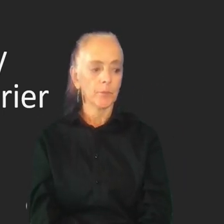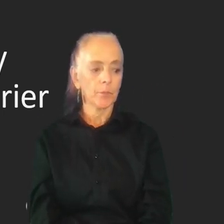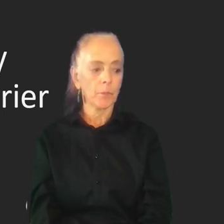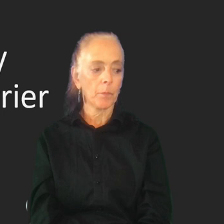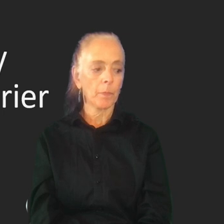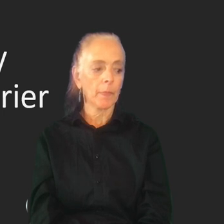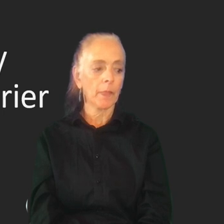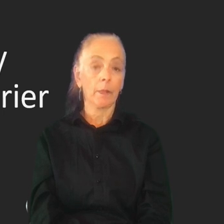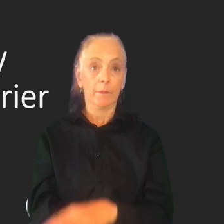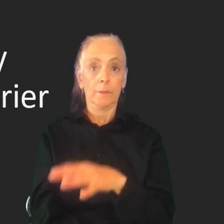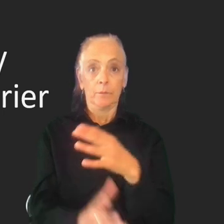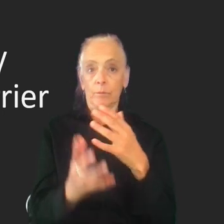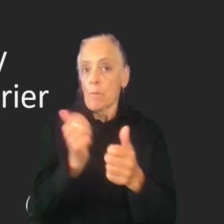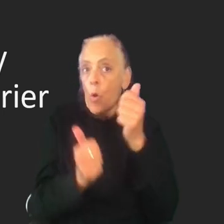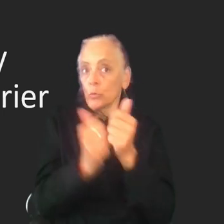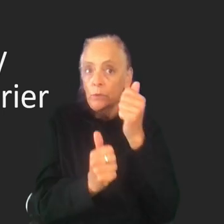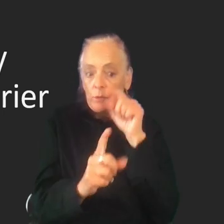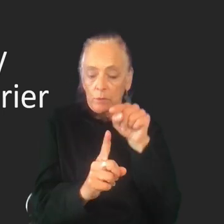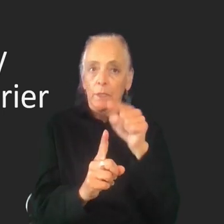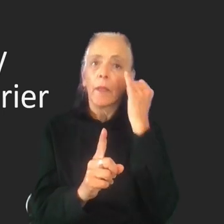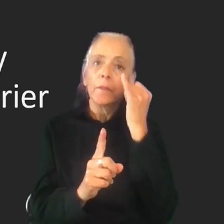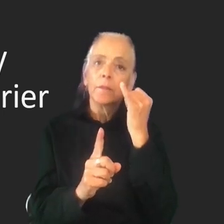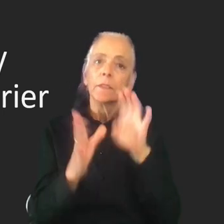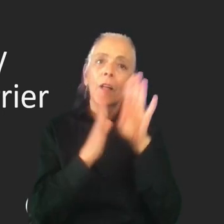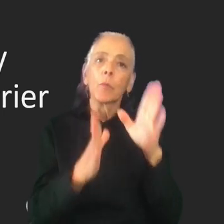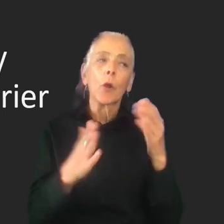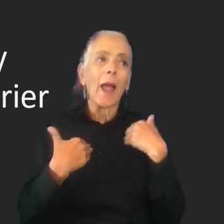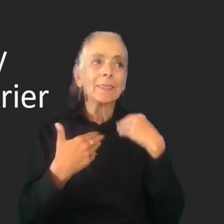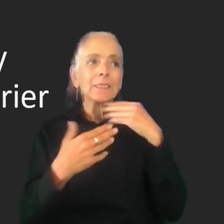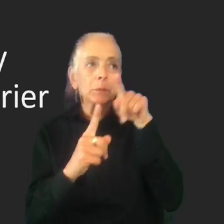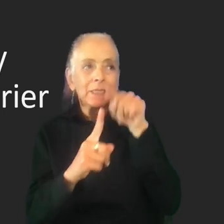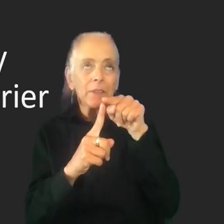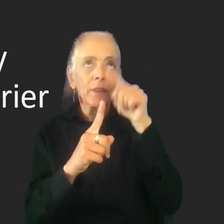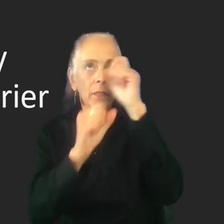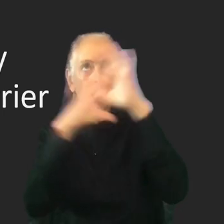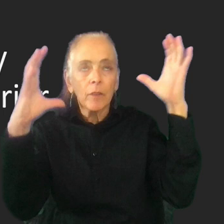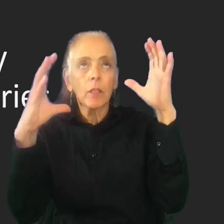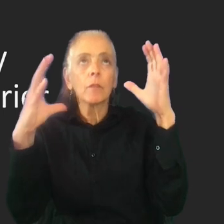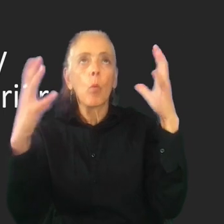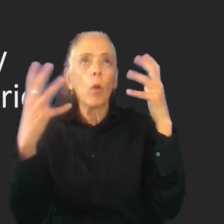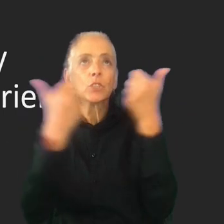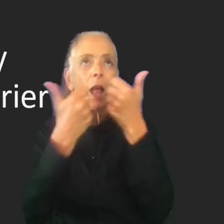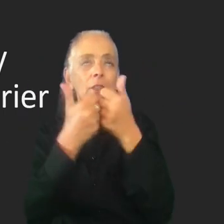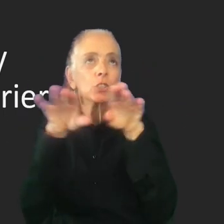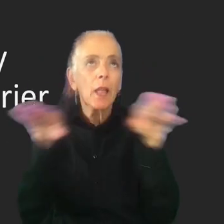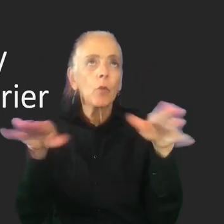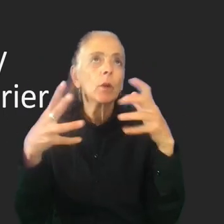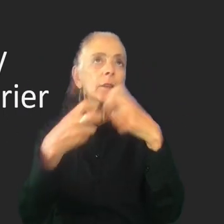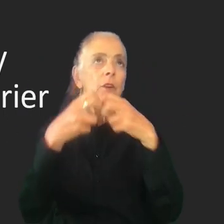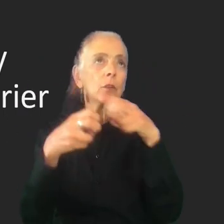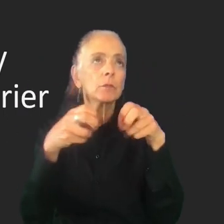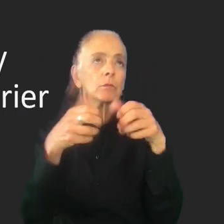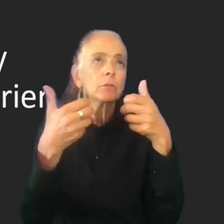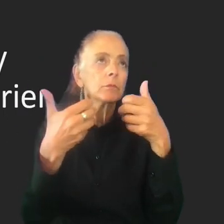and that's especially the case if a developer has a particular level of difficulty in mind a particular level of challenge because what's difficult for